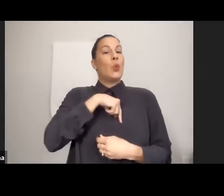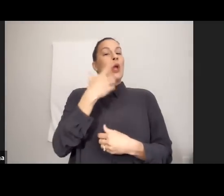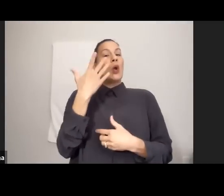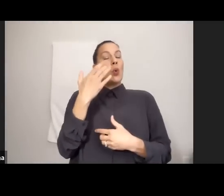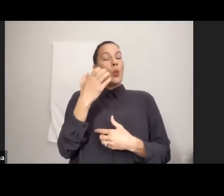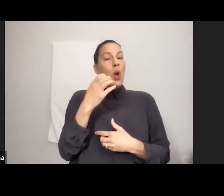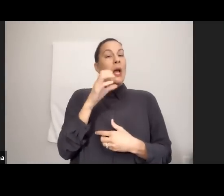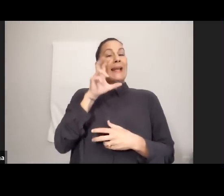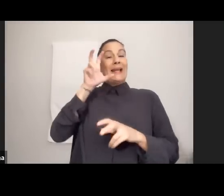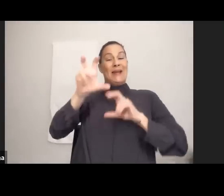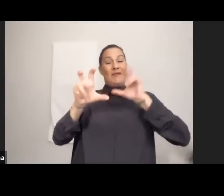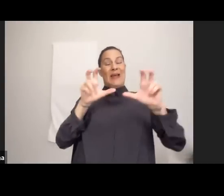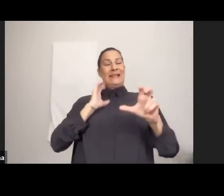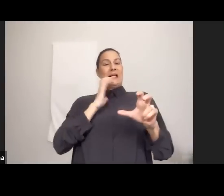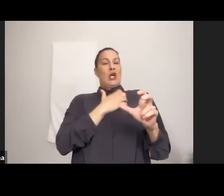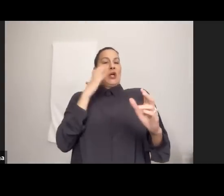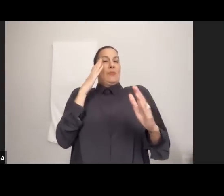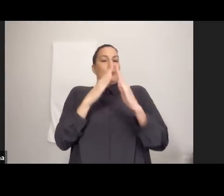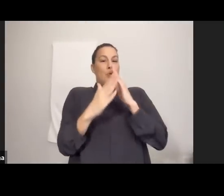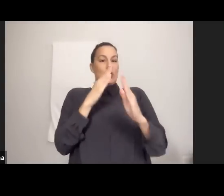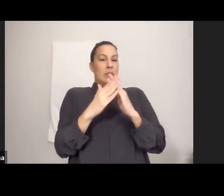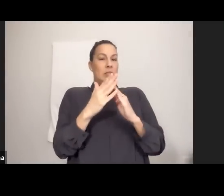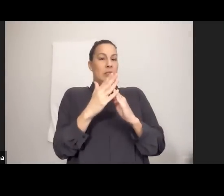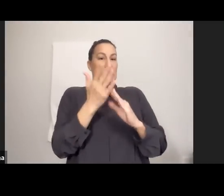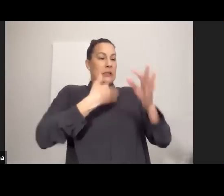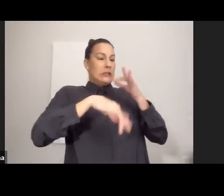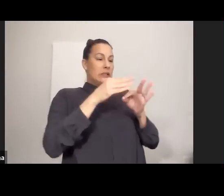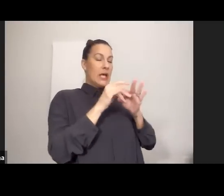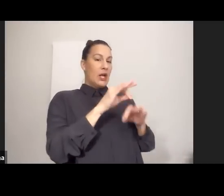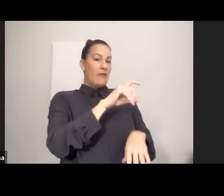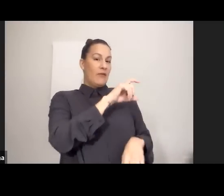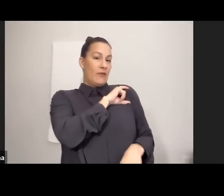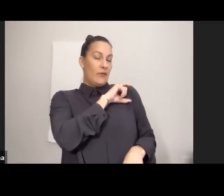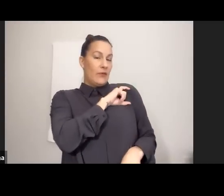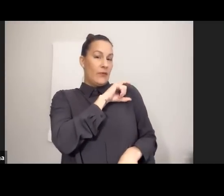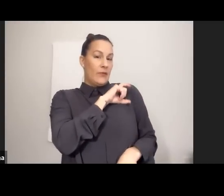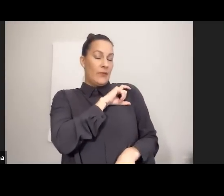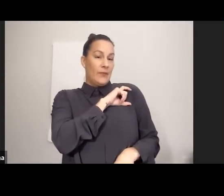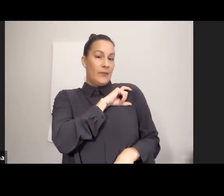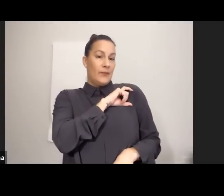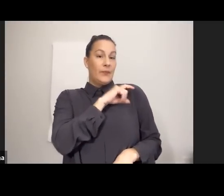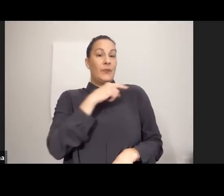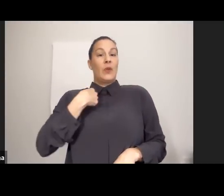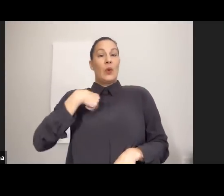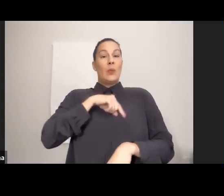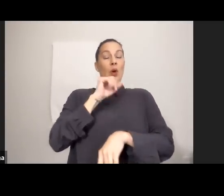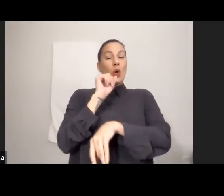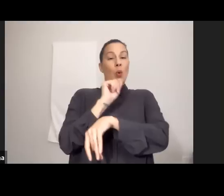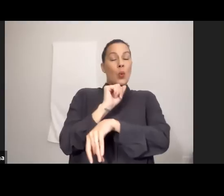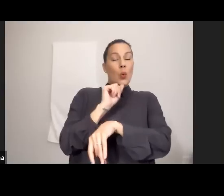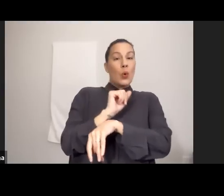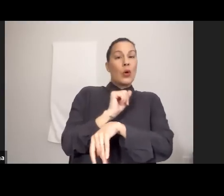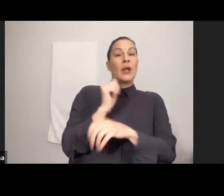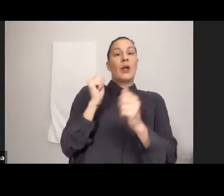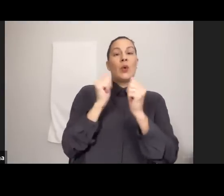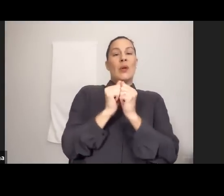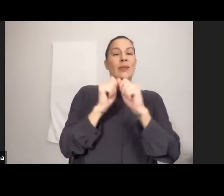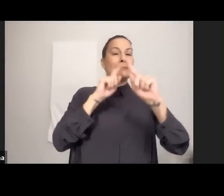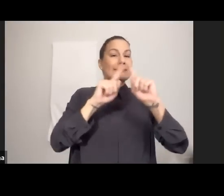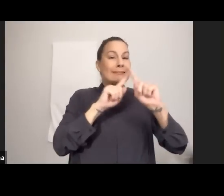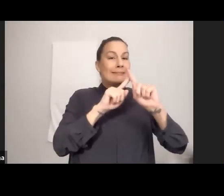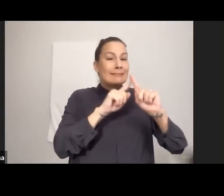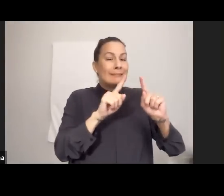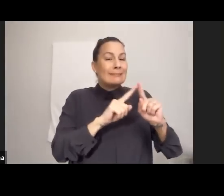long time. Through the Black Mutual Aid Initiative, Decrim New York has been working with BAJI and BYP 100 to get cash, food,